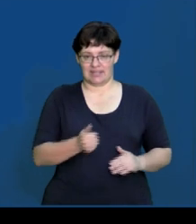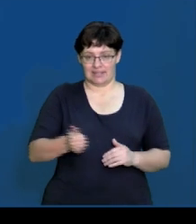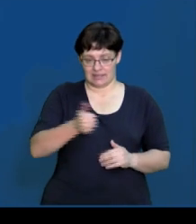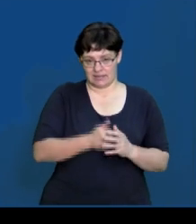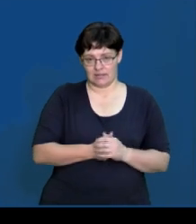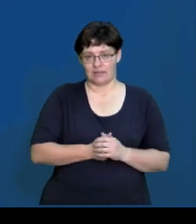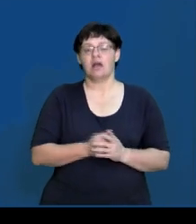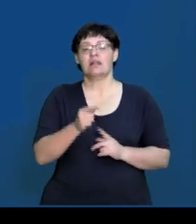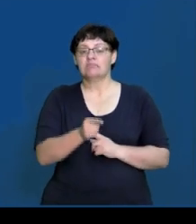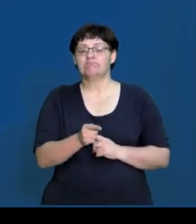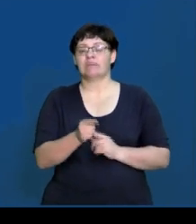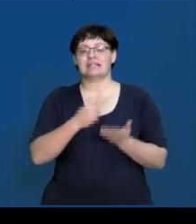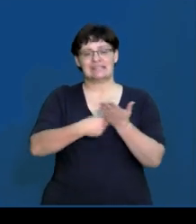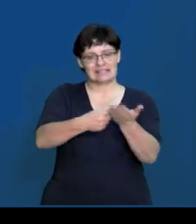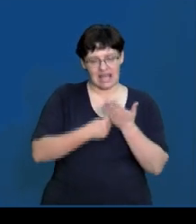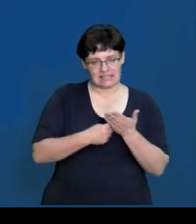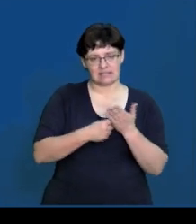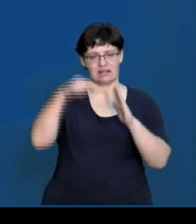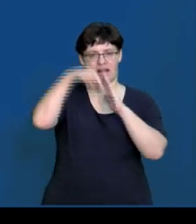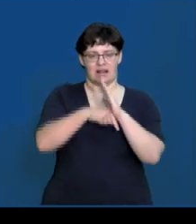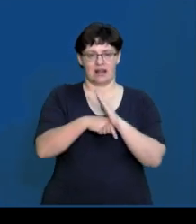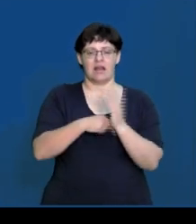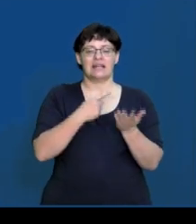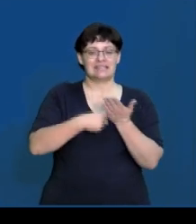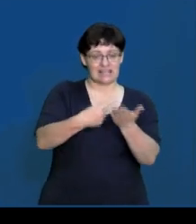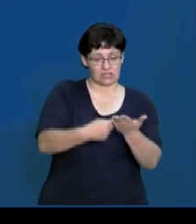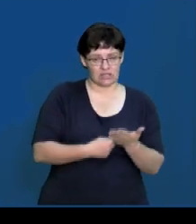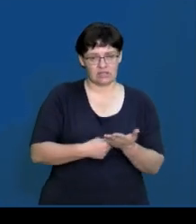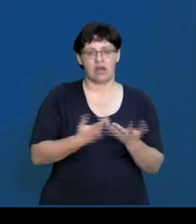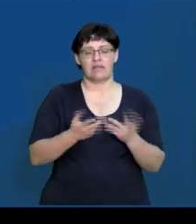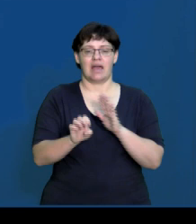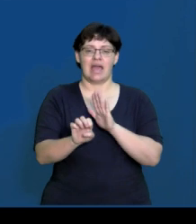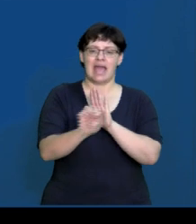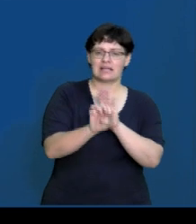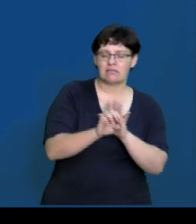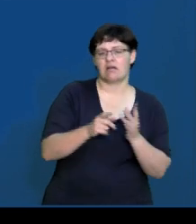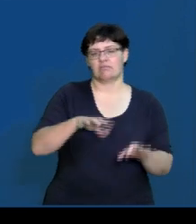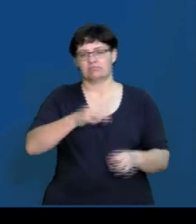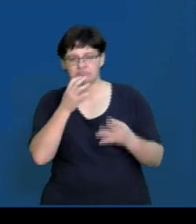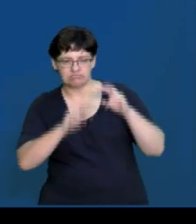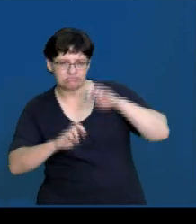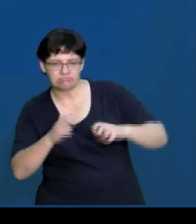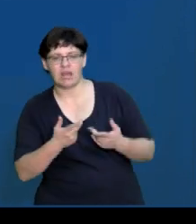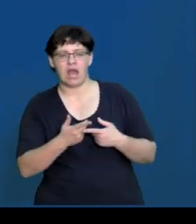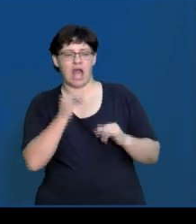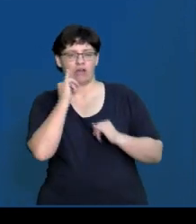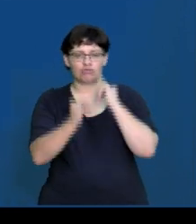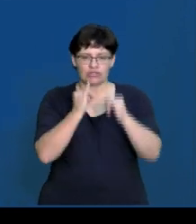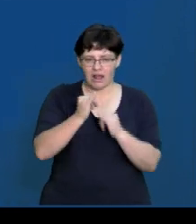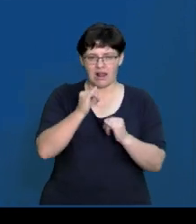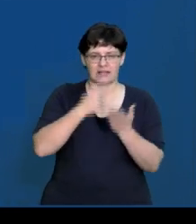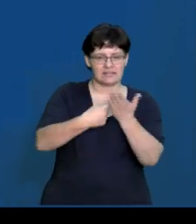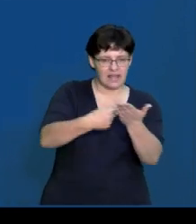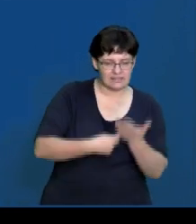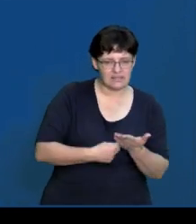part. Right? This is the discussion in detail, the in-depth discussion, the examine in detail, the critically